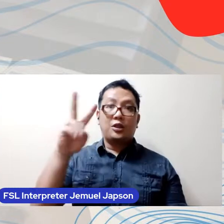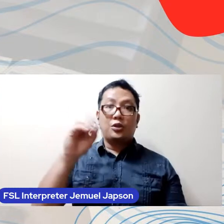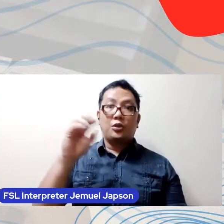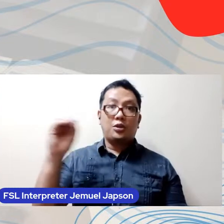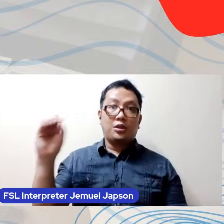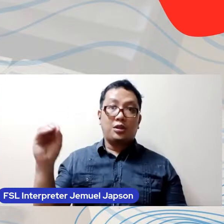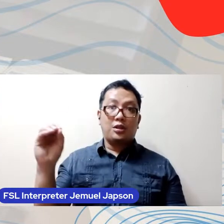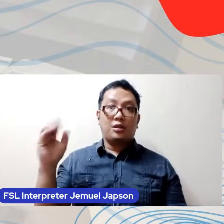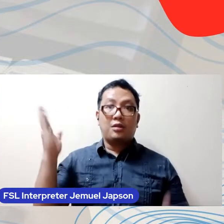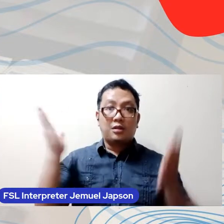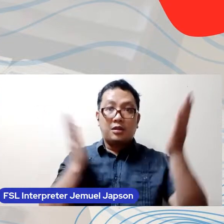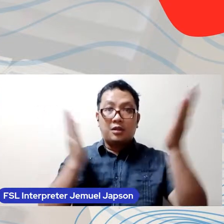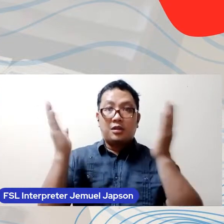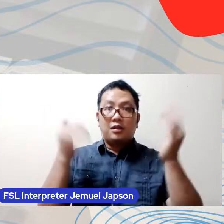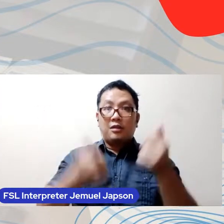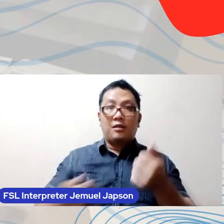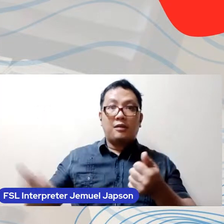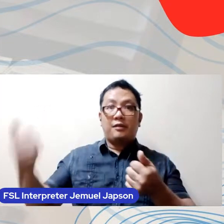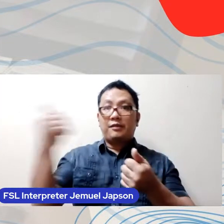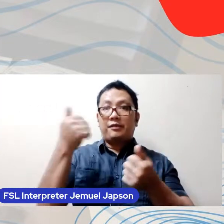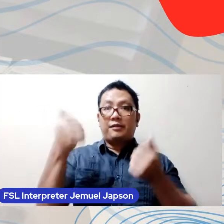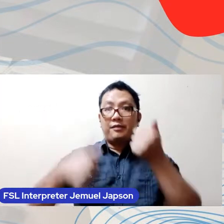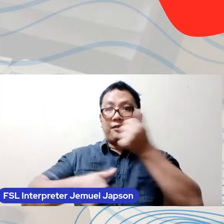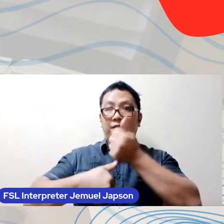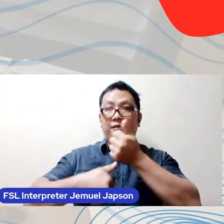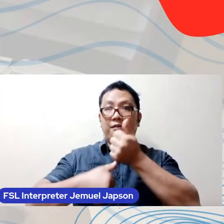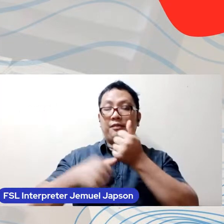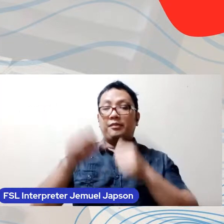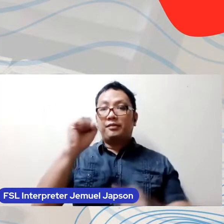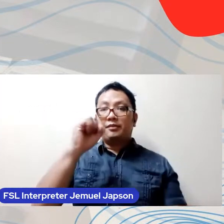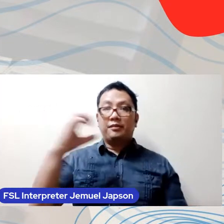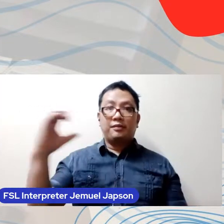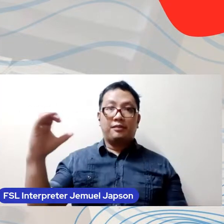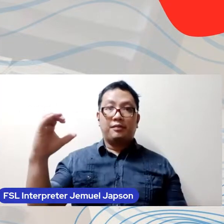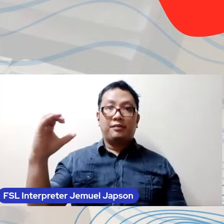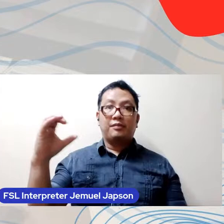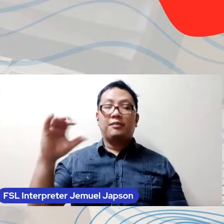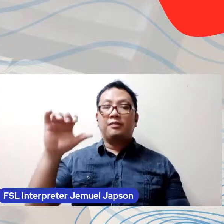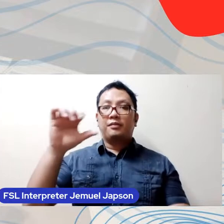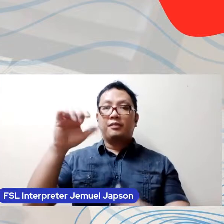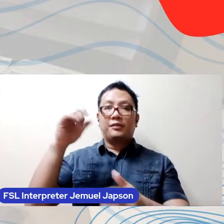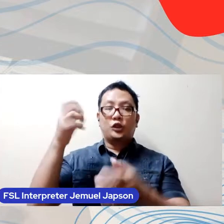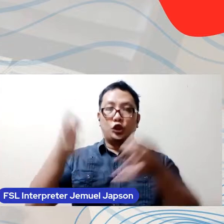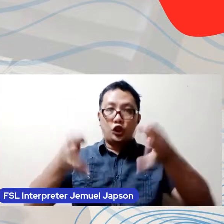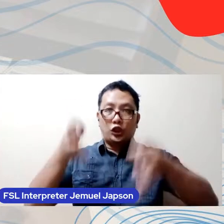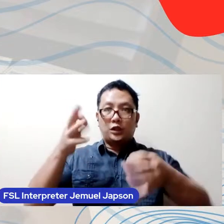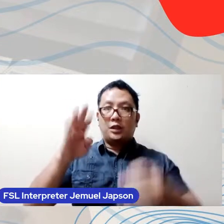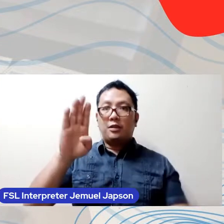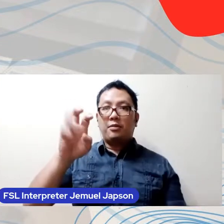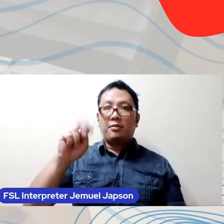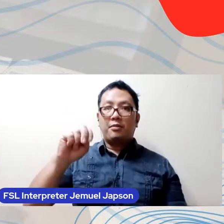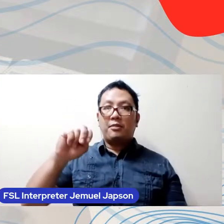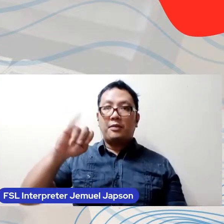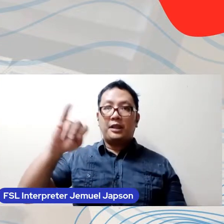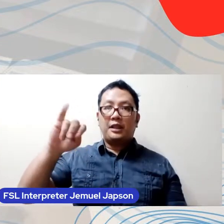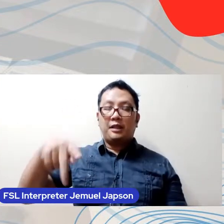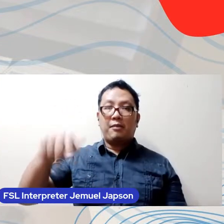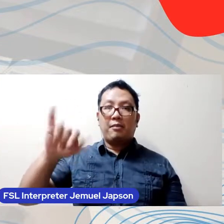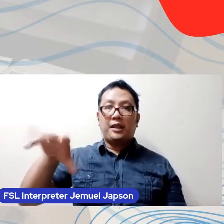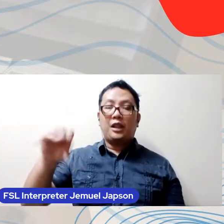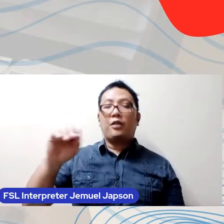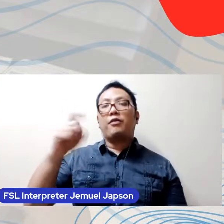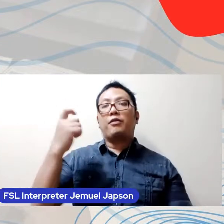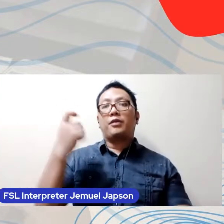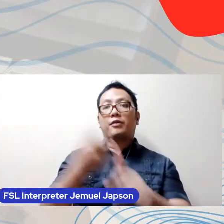He served as Executive Assistant to the Supreme Court Administrator Justice Benipayo from 2001 to 2002 and